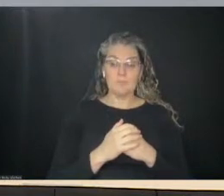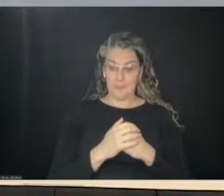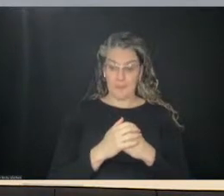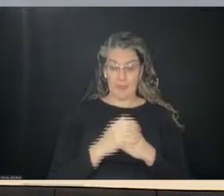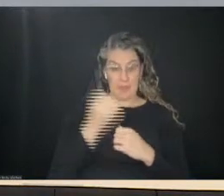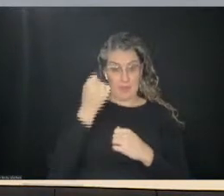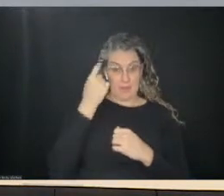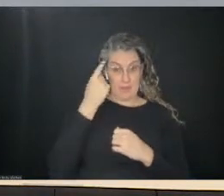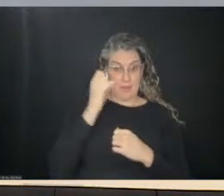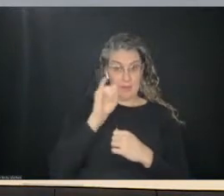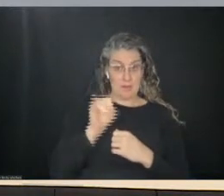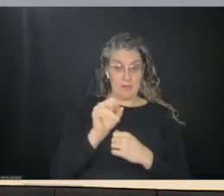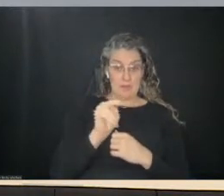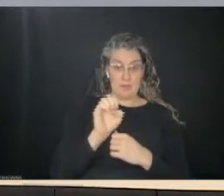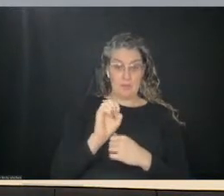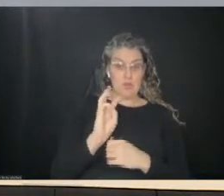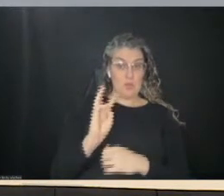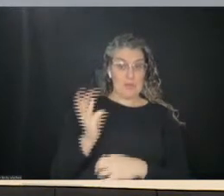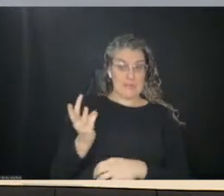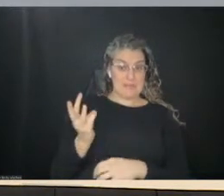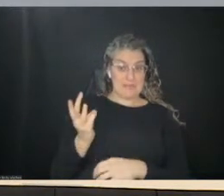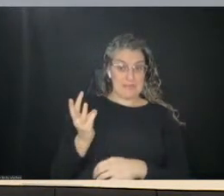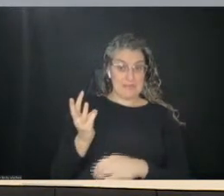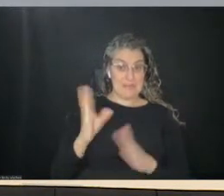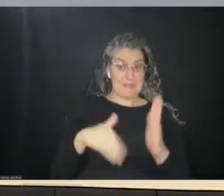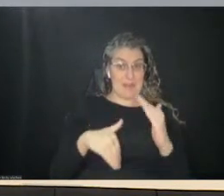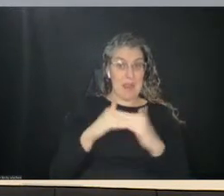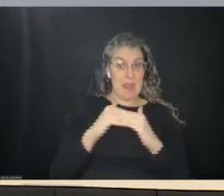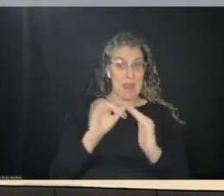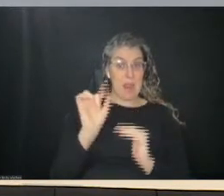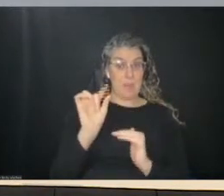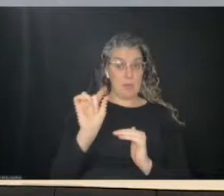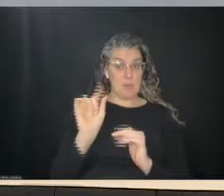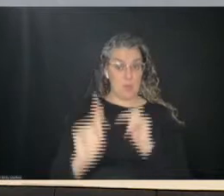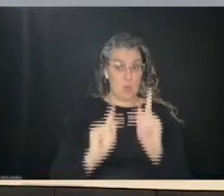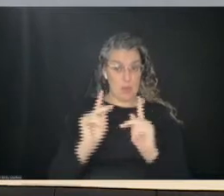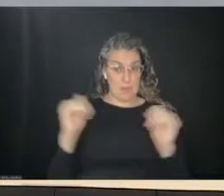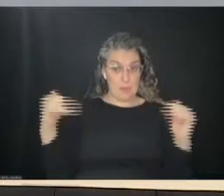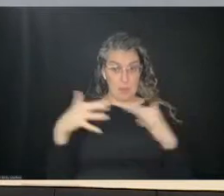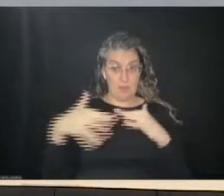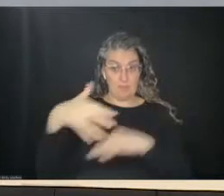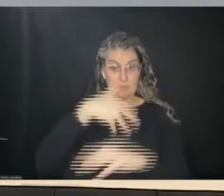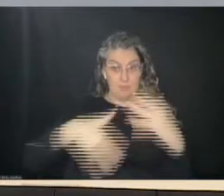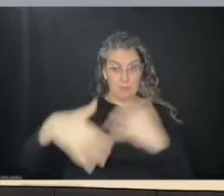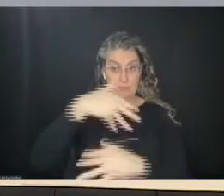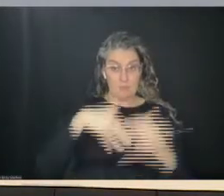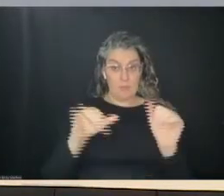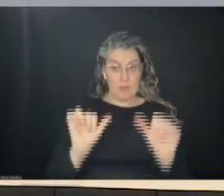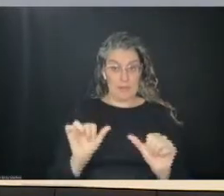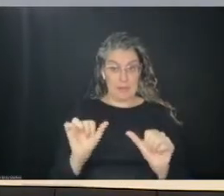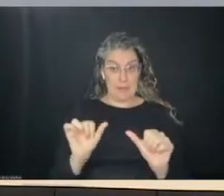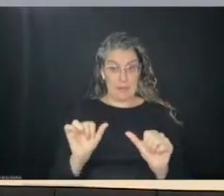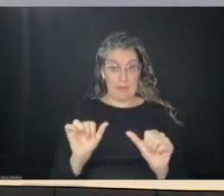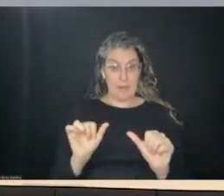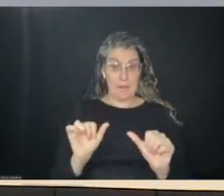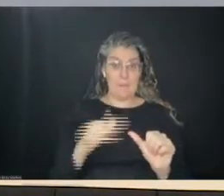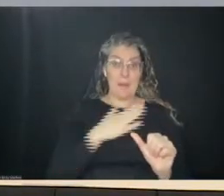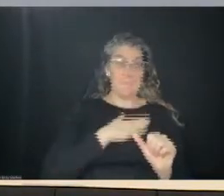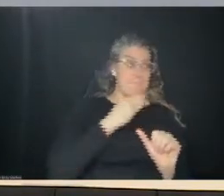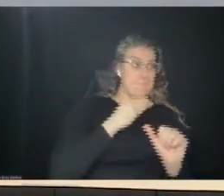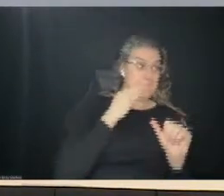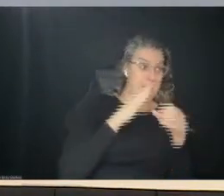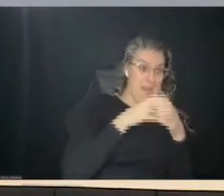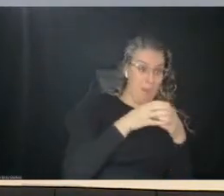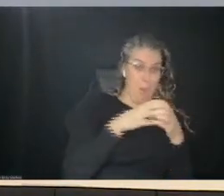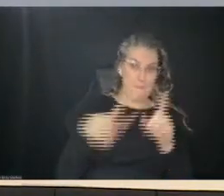6th, personal gatherings of up to 20 people in total are permitted. And this is not the limit of your household plus